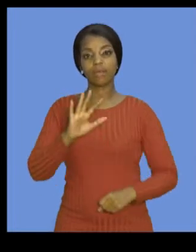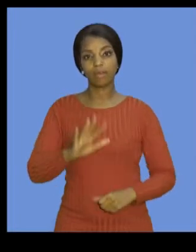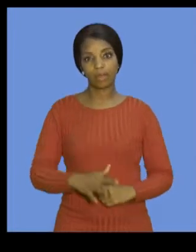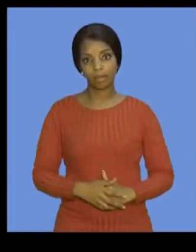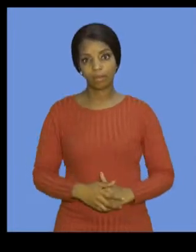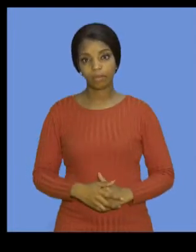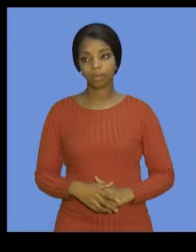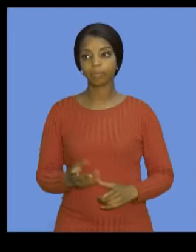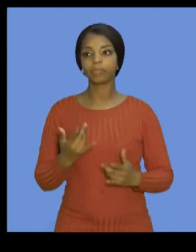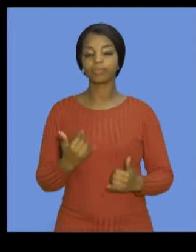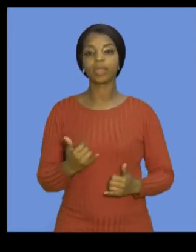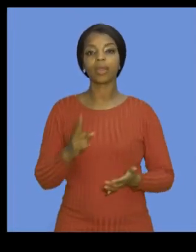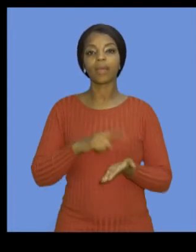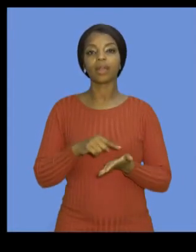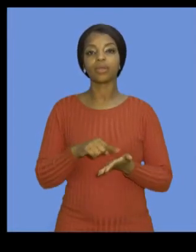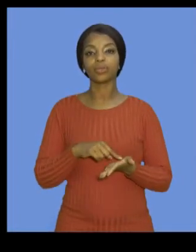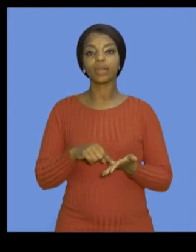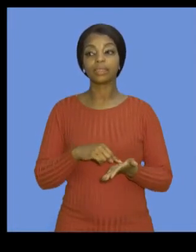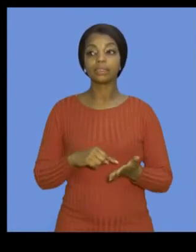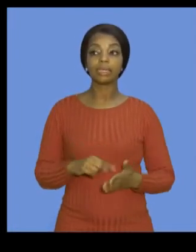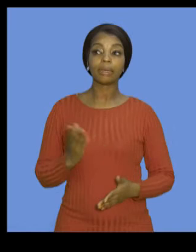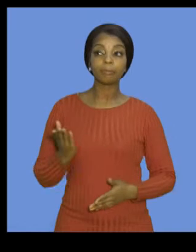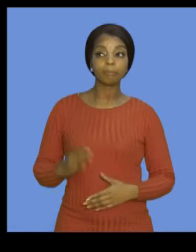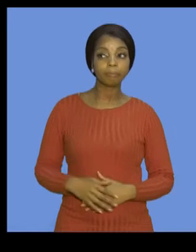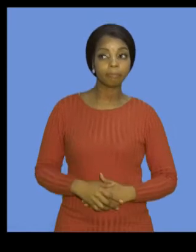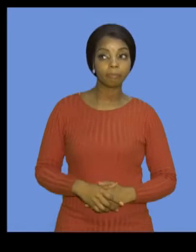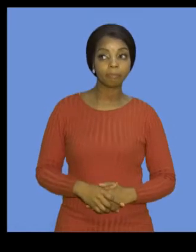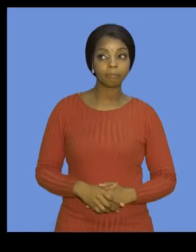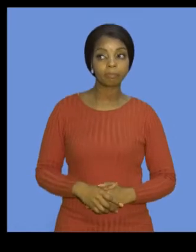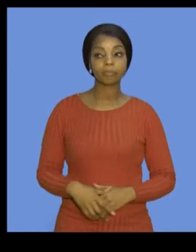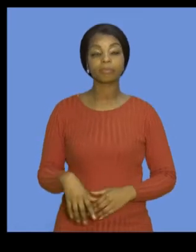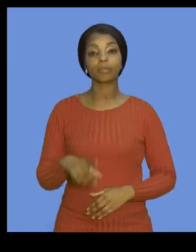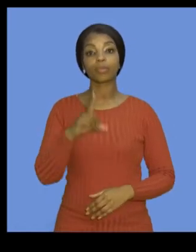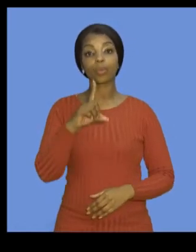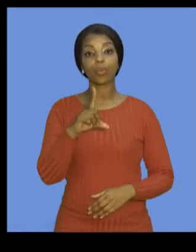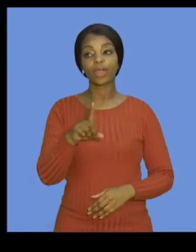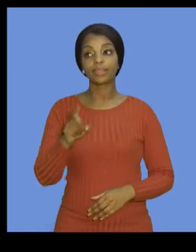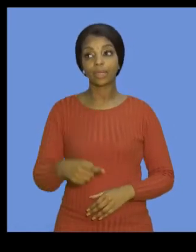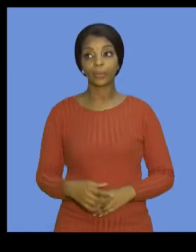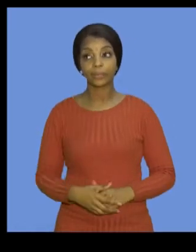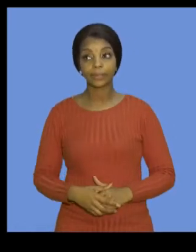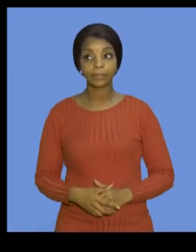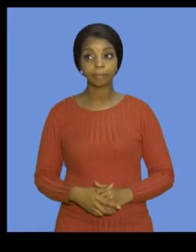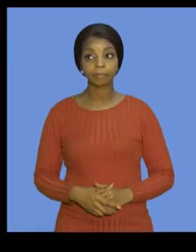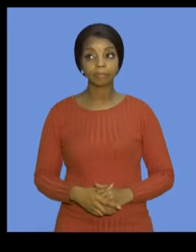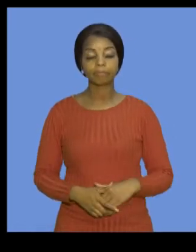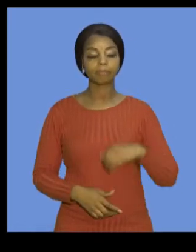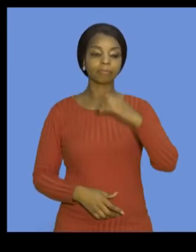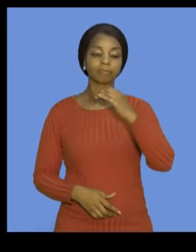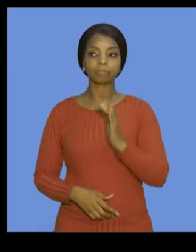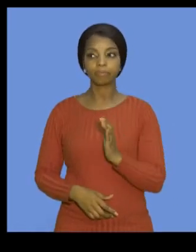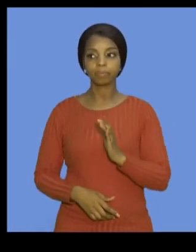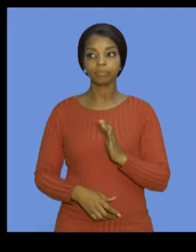if you were to press this in your calculator, it will then be 1,000 rand there.